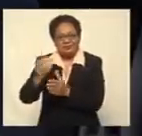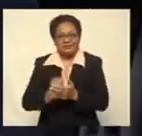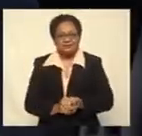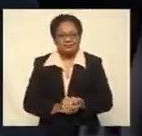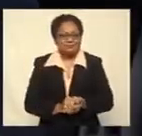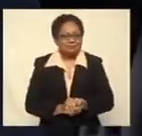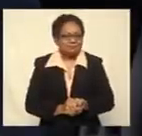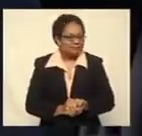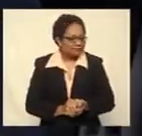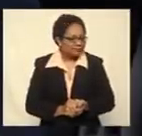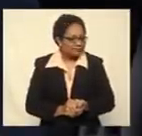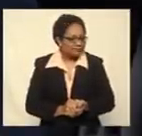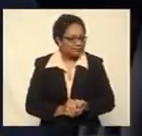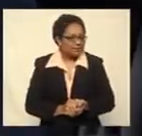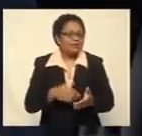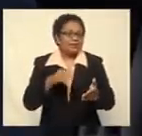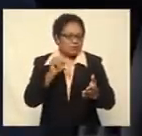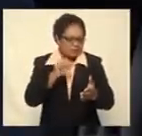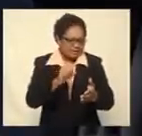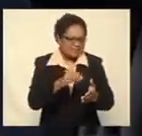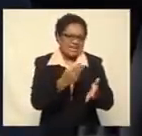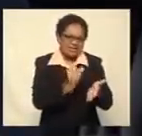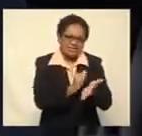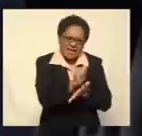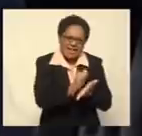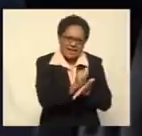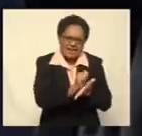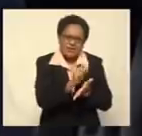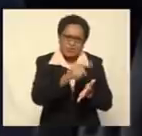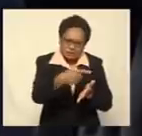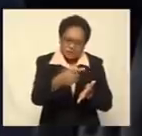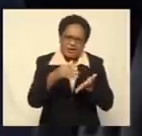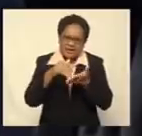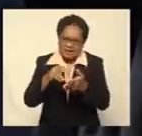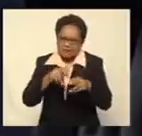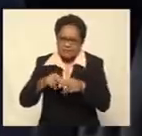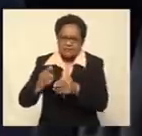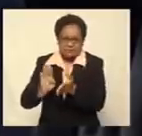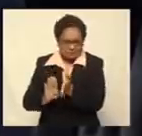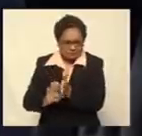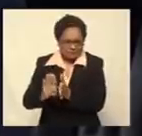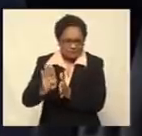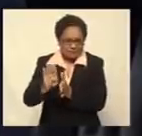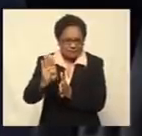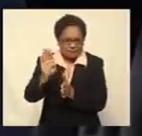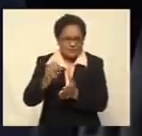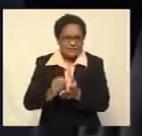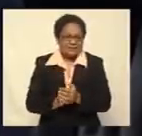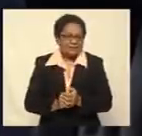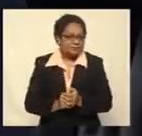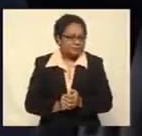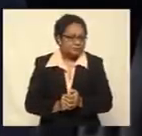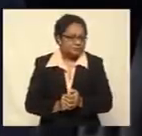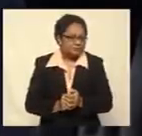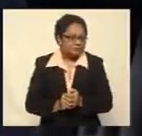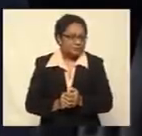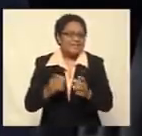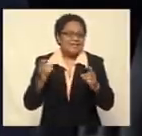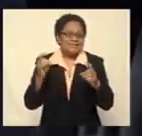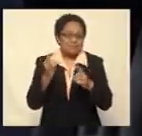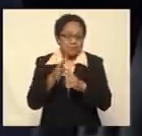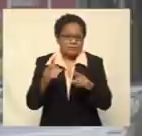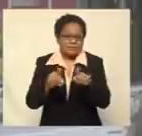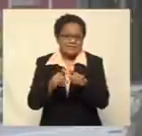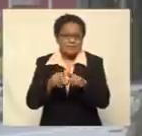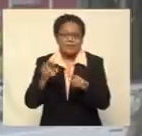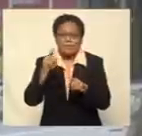Despite huge reduction in government revenues, it was critical to maintain public spending to stimulate economic activity, ensure